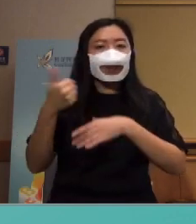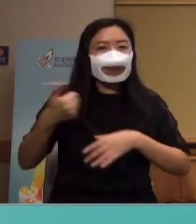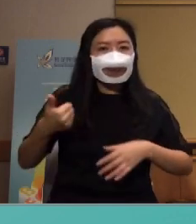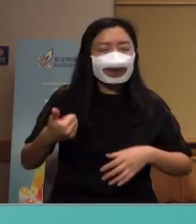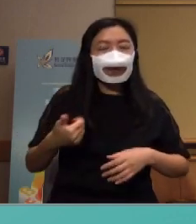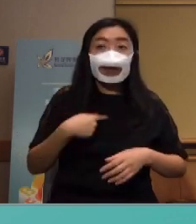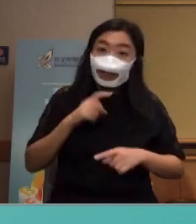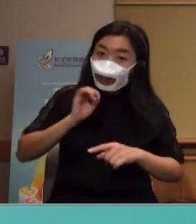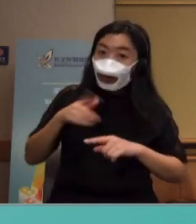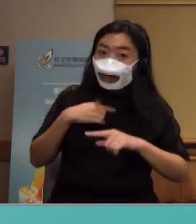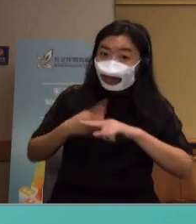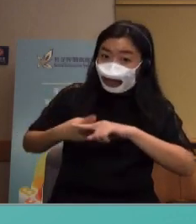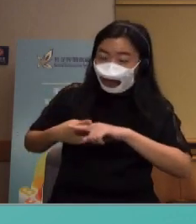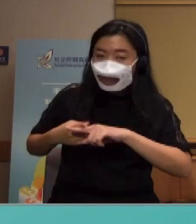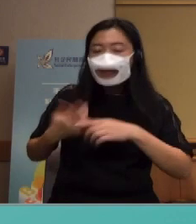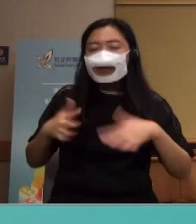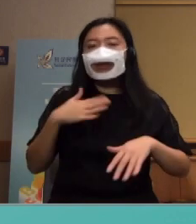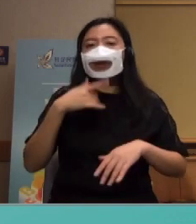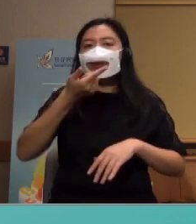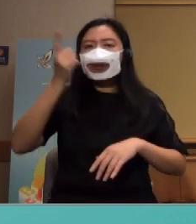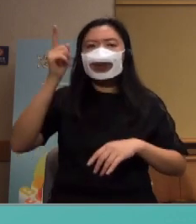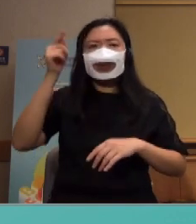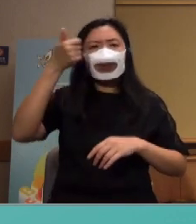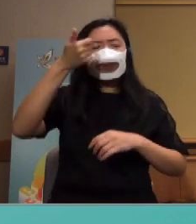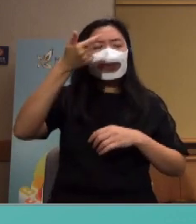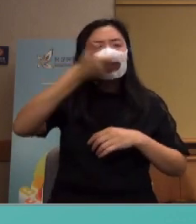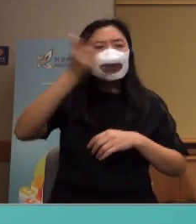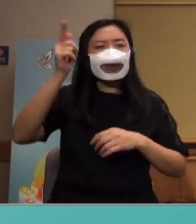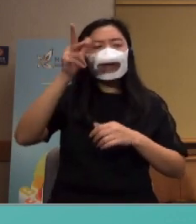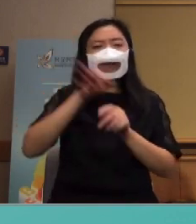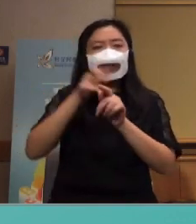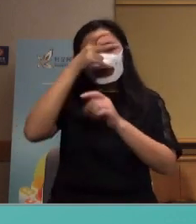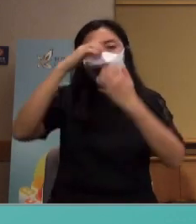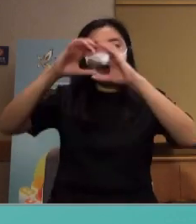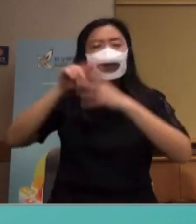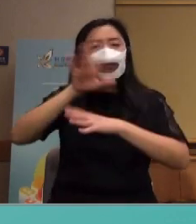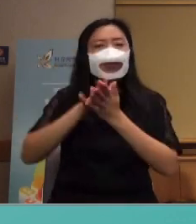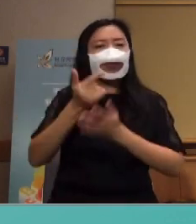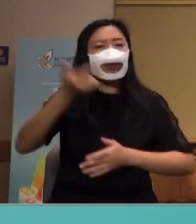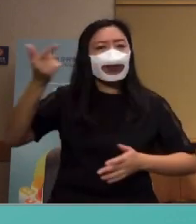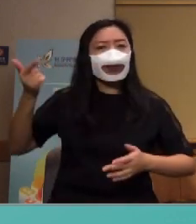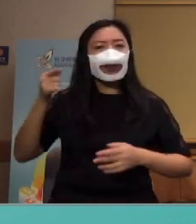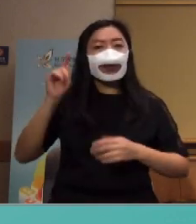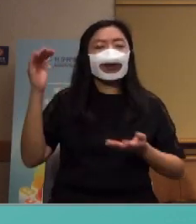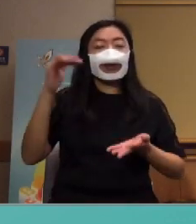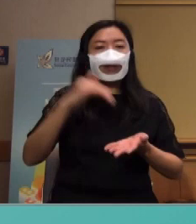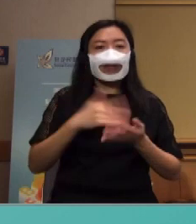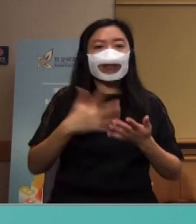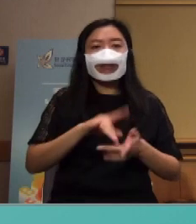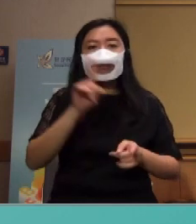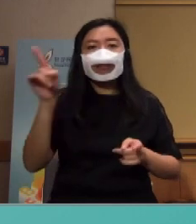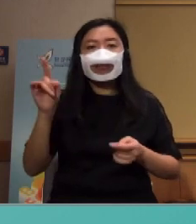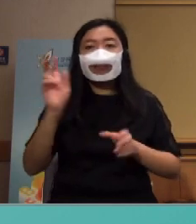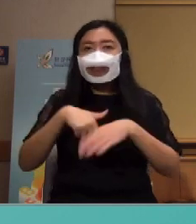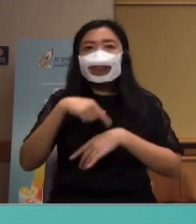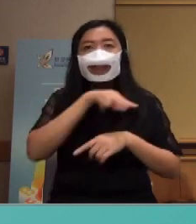they launch NFT. But honestly, today, no one making money. Huh? It's very, very hard. But at that time, fans come to